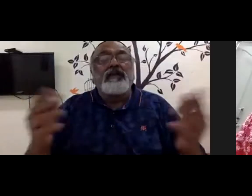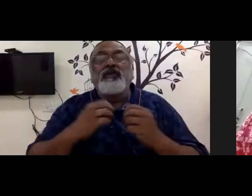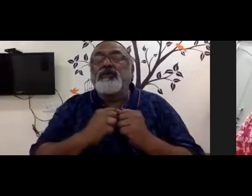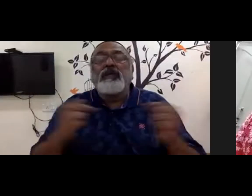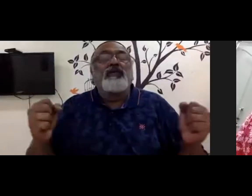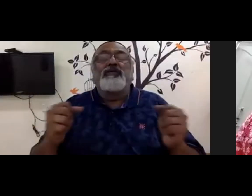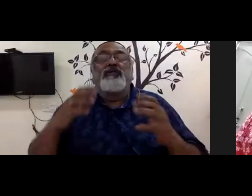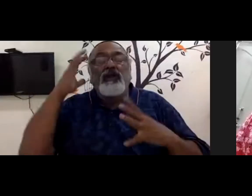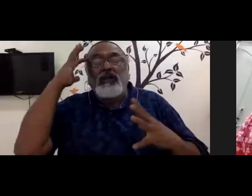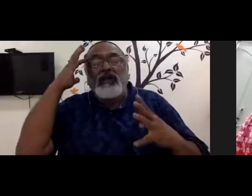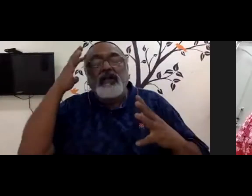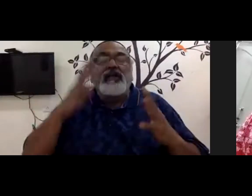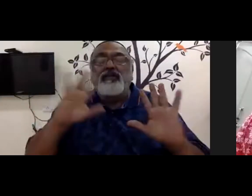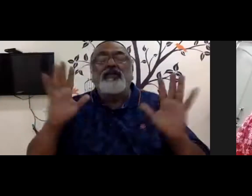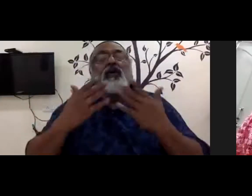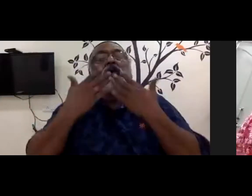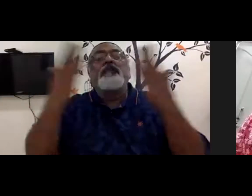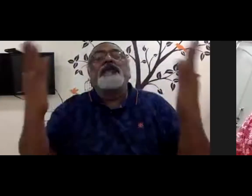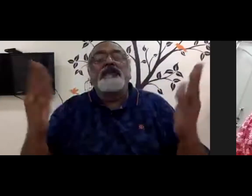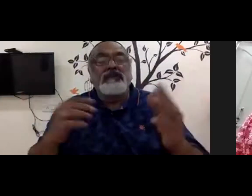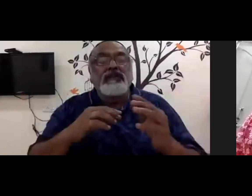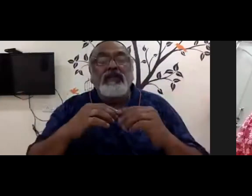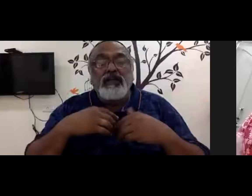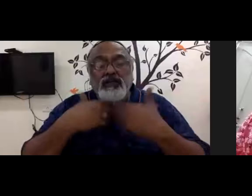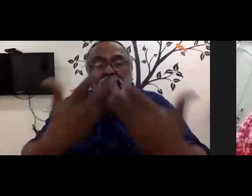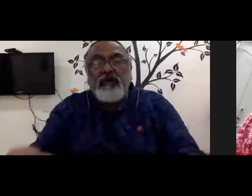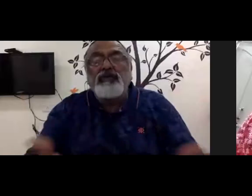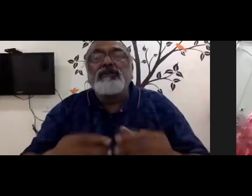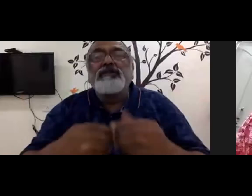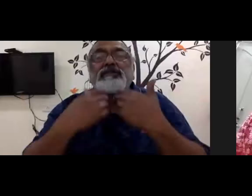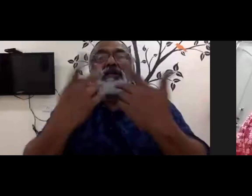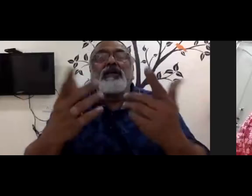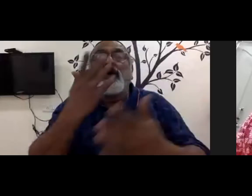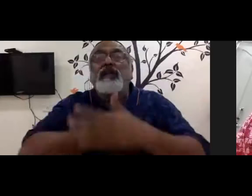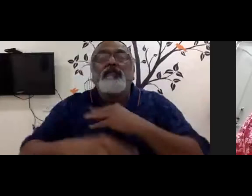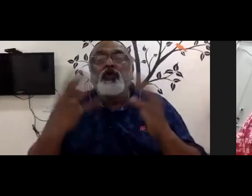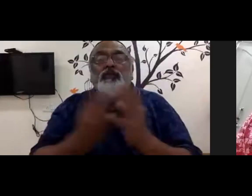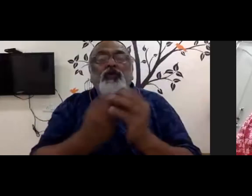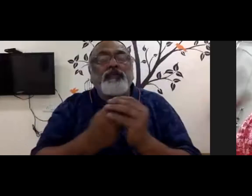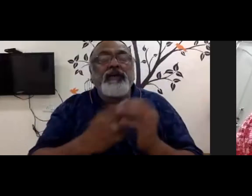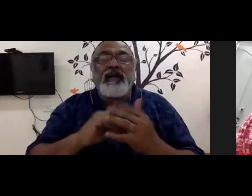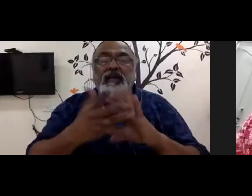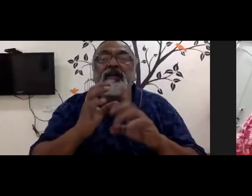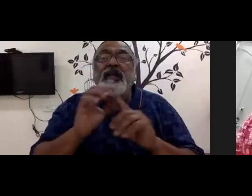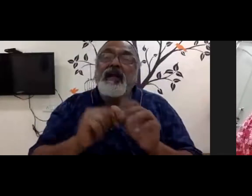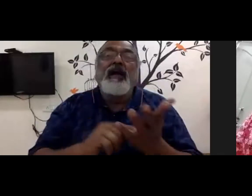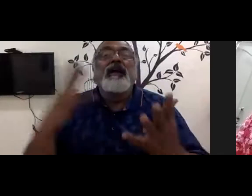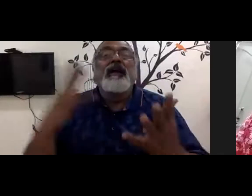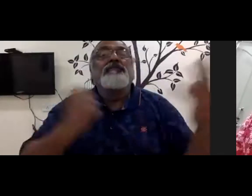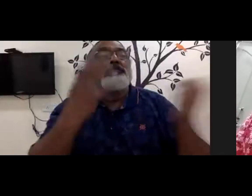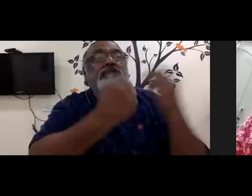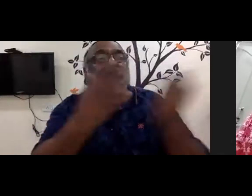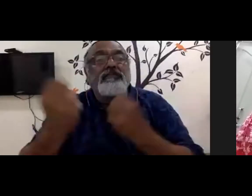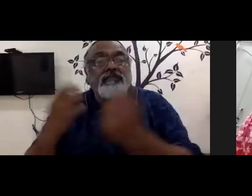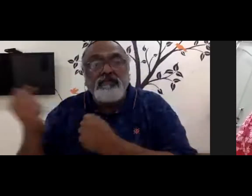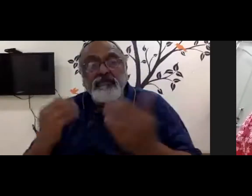So these kind of efforts are being taken. I'm sure it has been taken at different state level